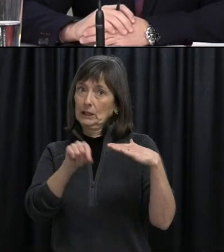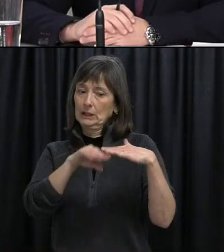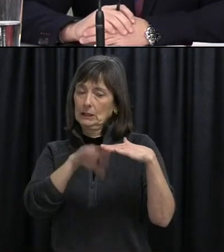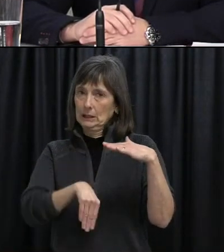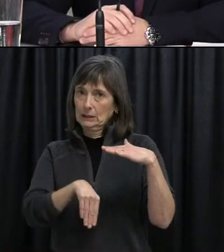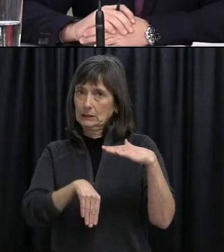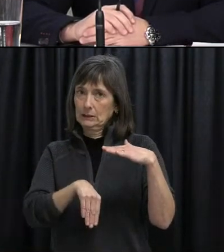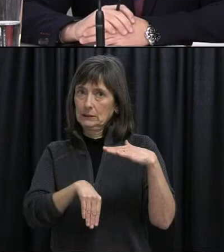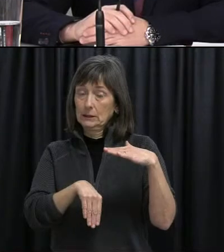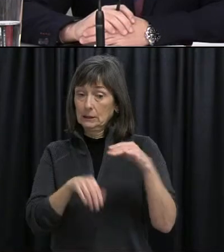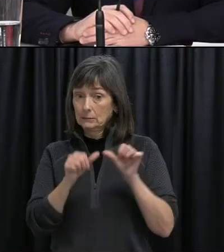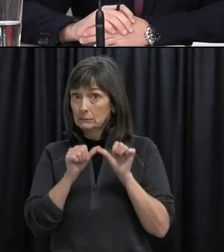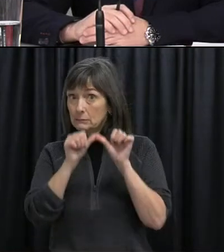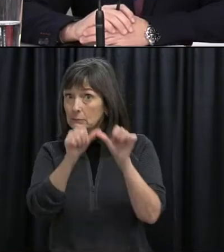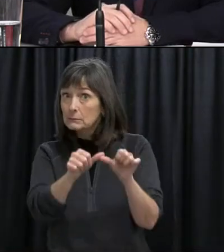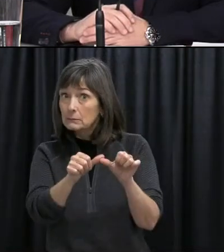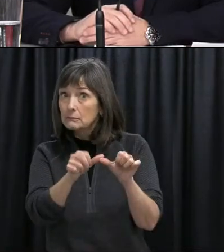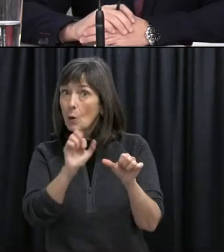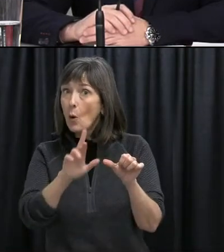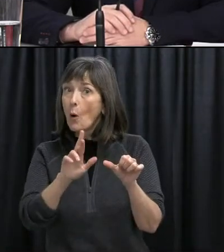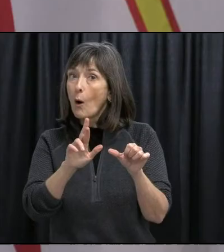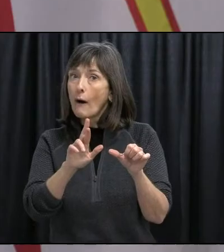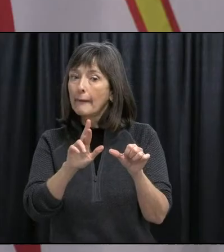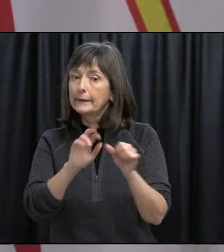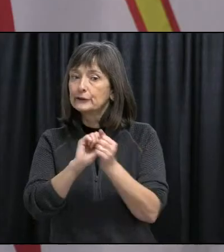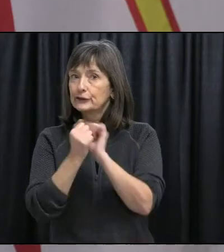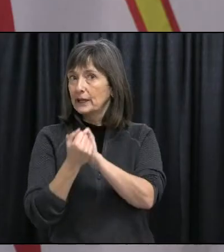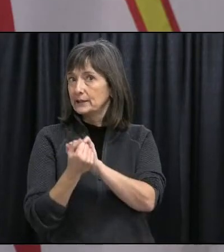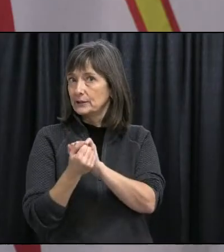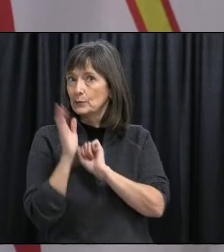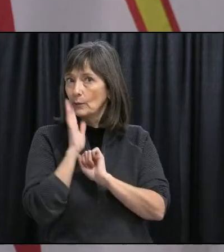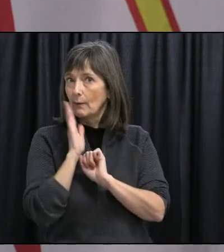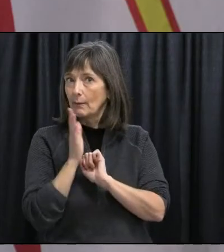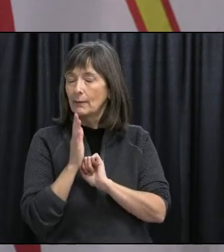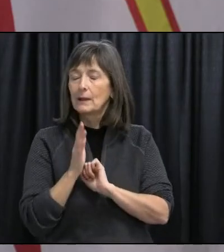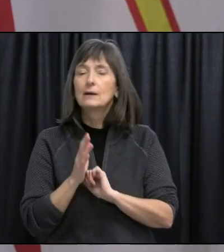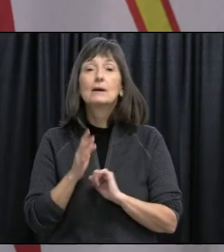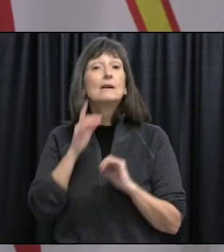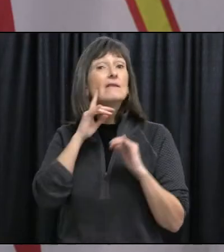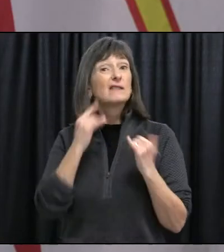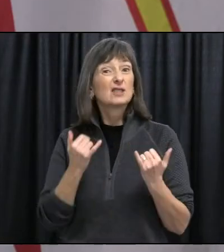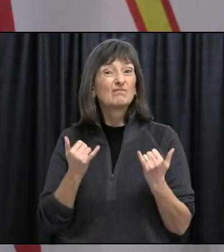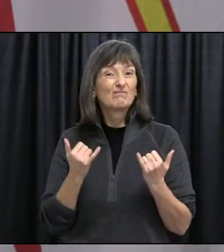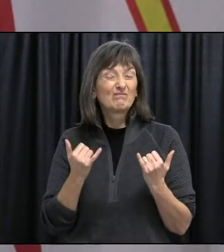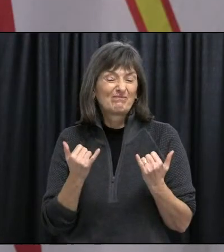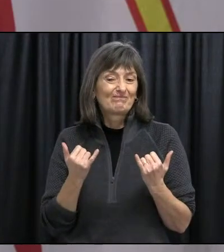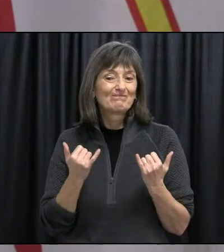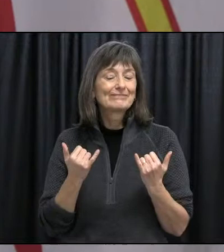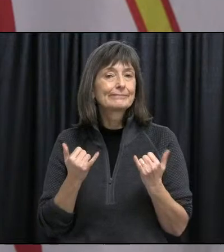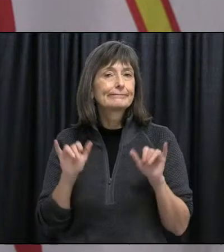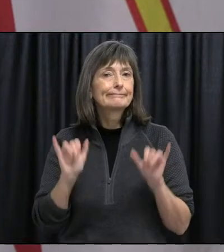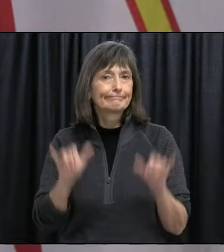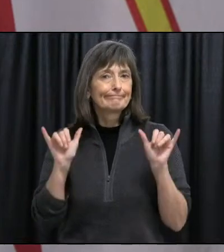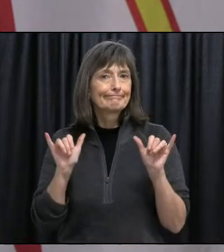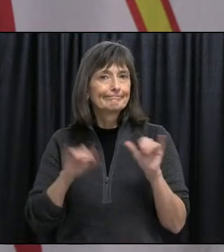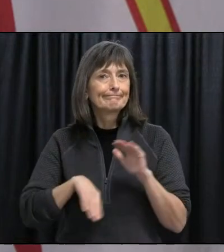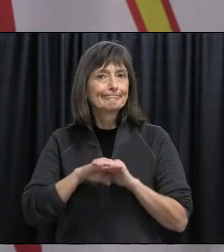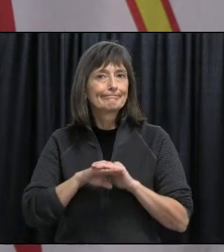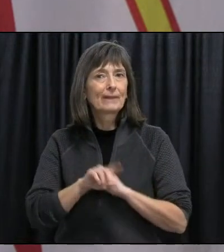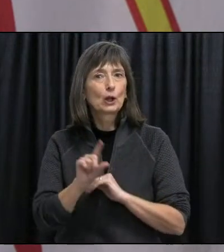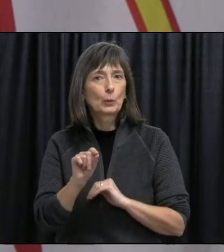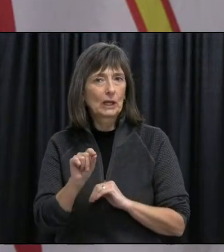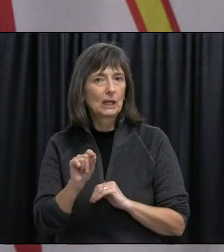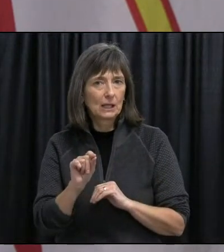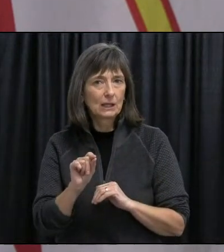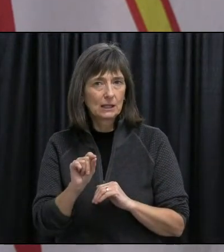foreseeable future, or are you planning to relax that restriction at some point? So I think for right now, we're going to leave things as they are. We're certainly